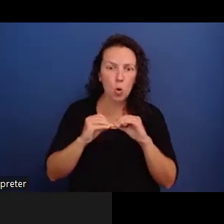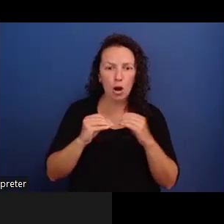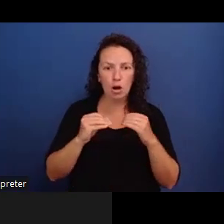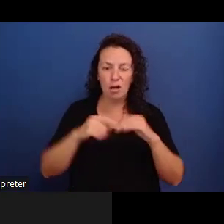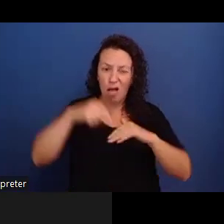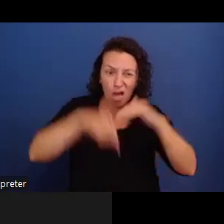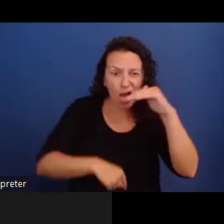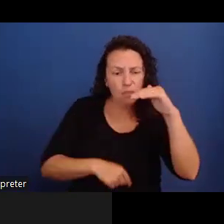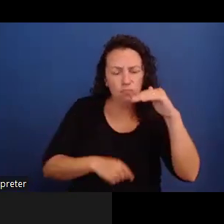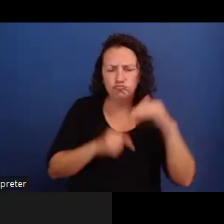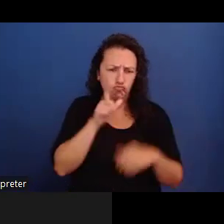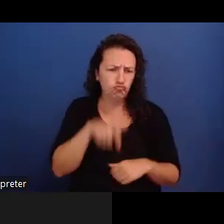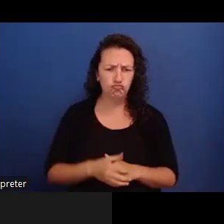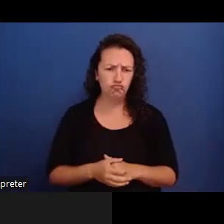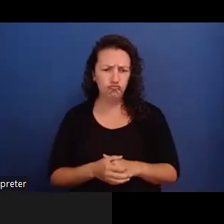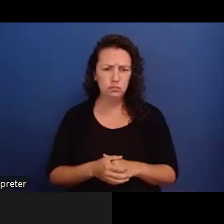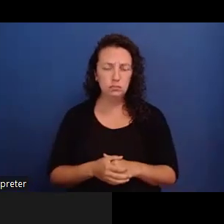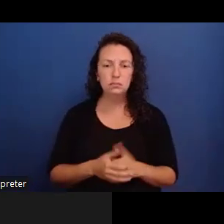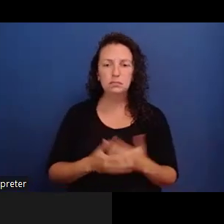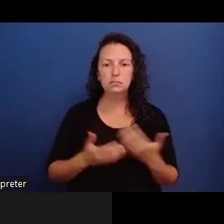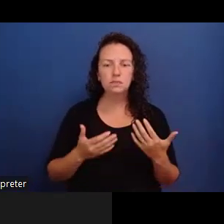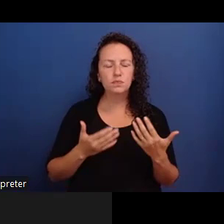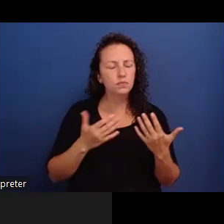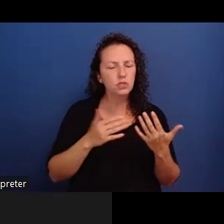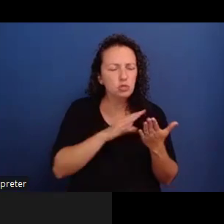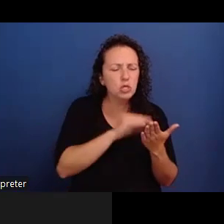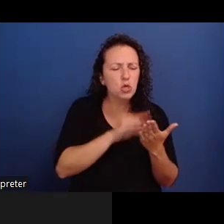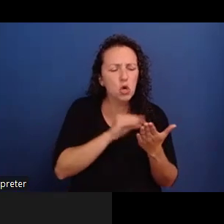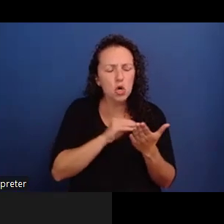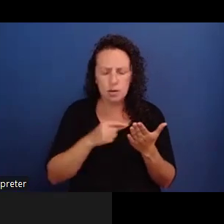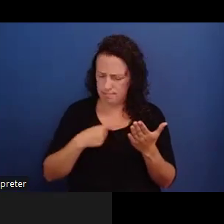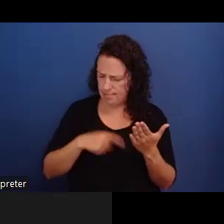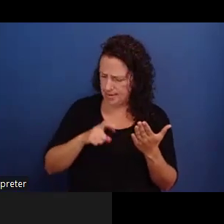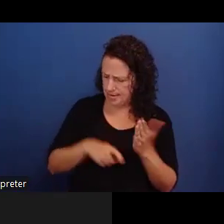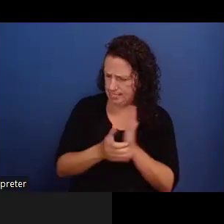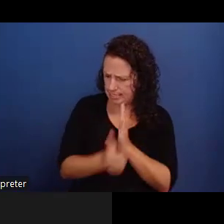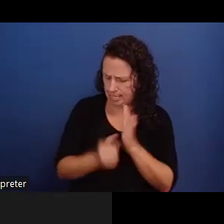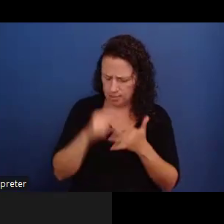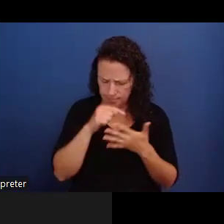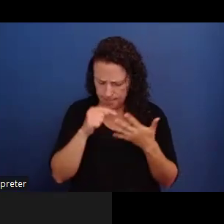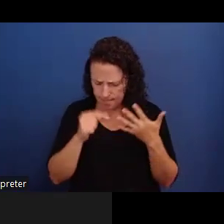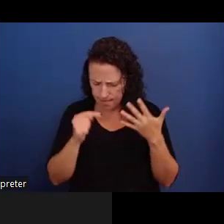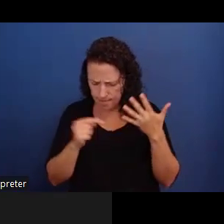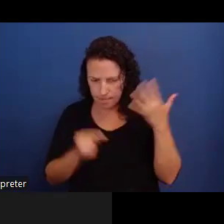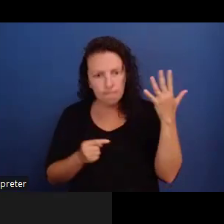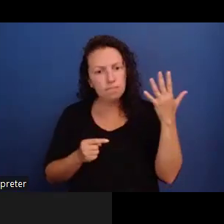So, so that's a little bit about what you want to do. And then, you can